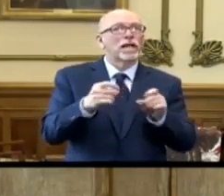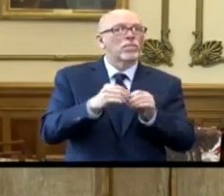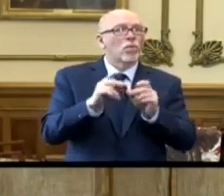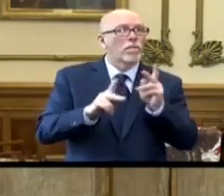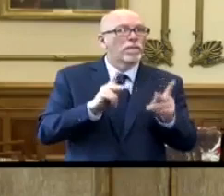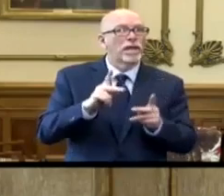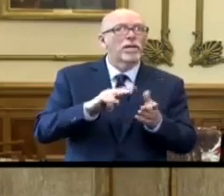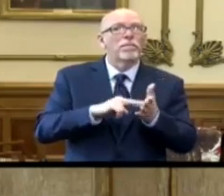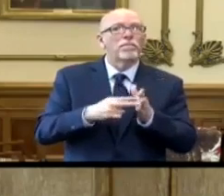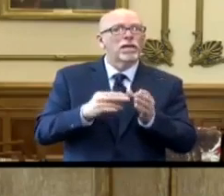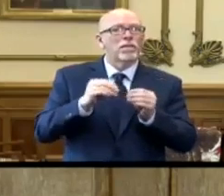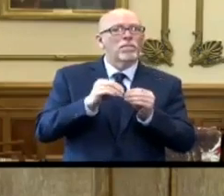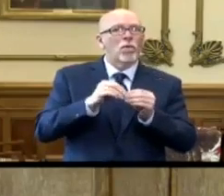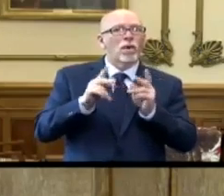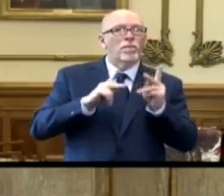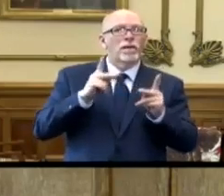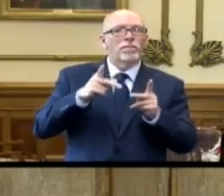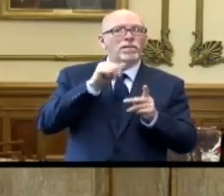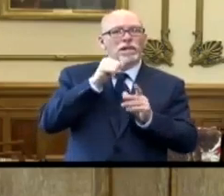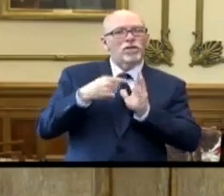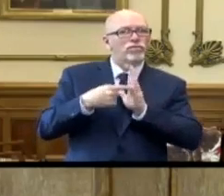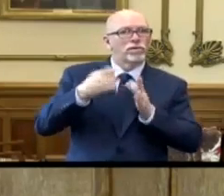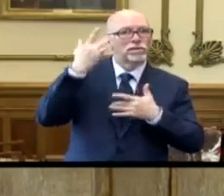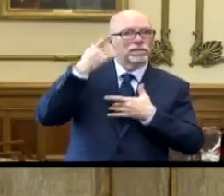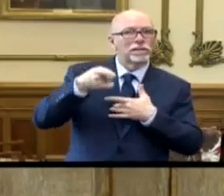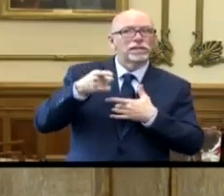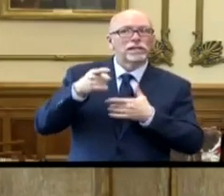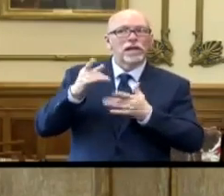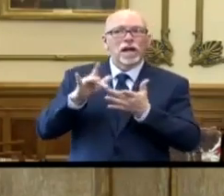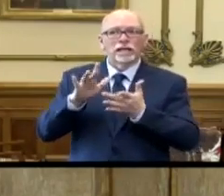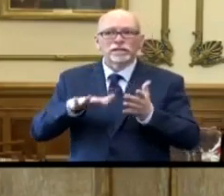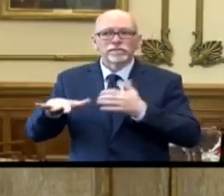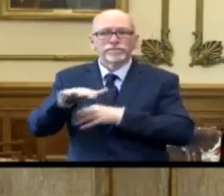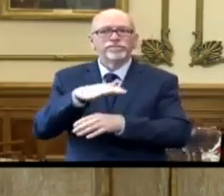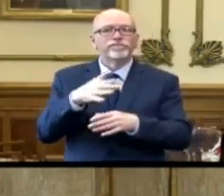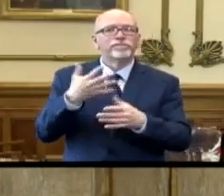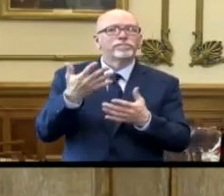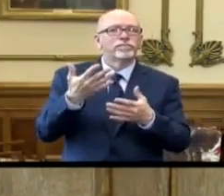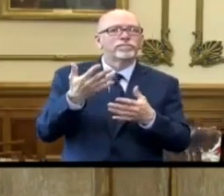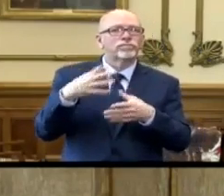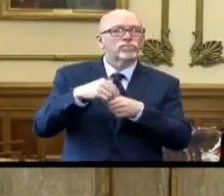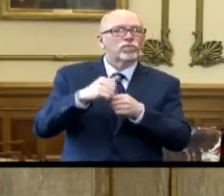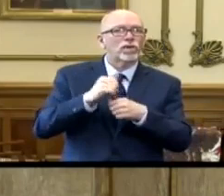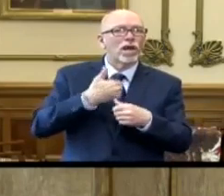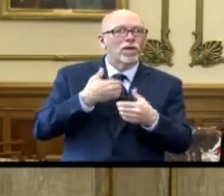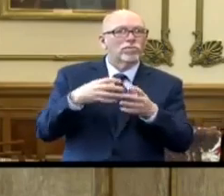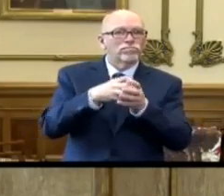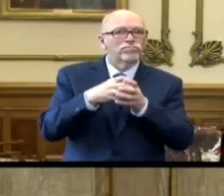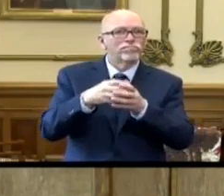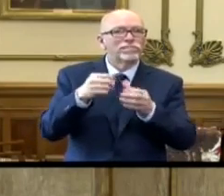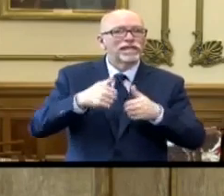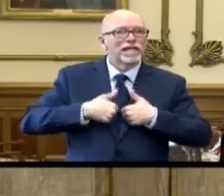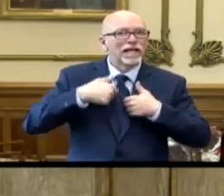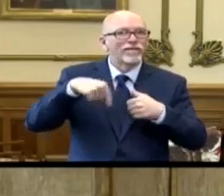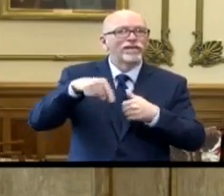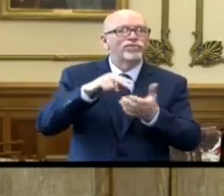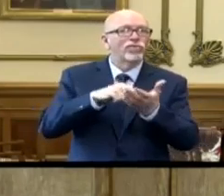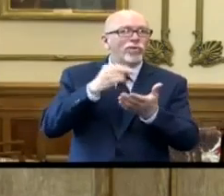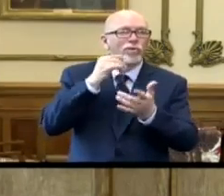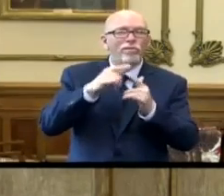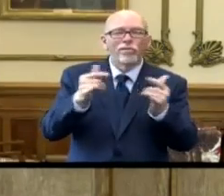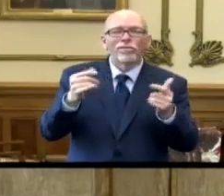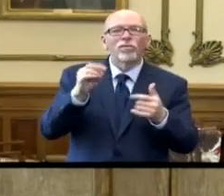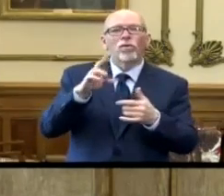people, probably more asymptomatic people that are contacts or involved with some of our congregate living or other areas, but